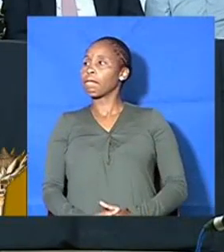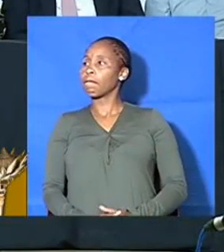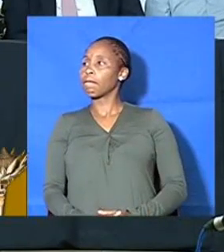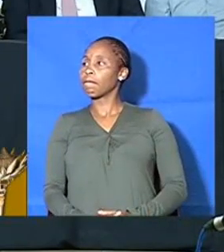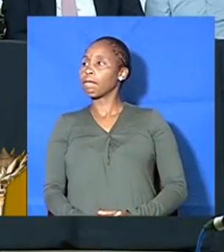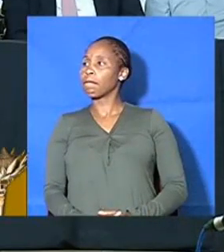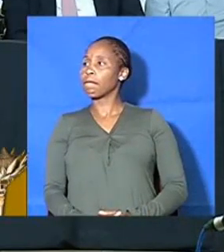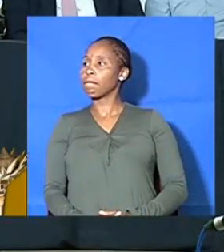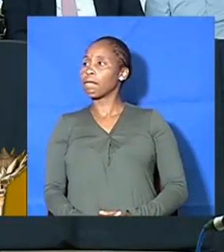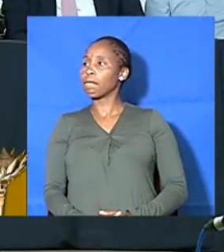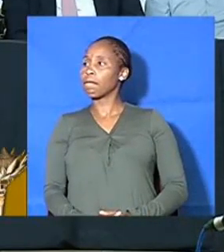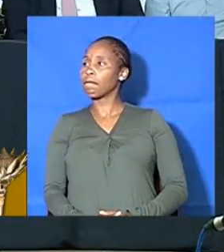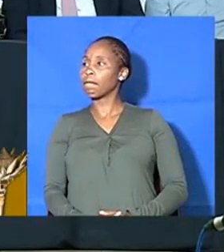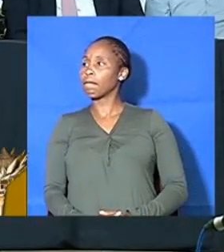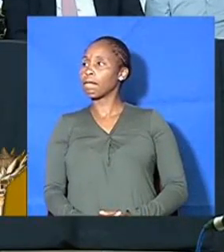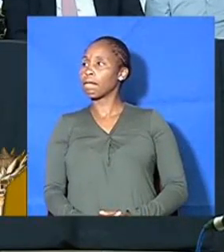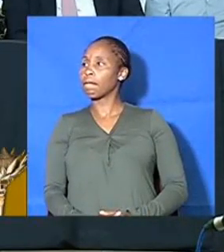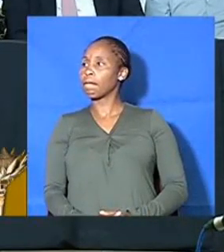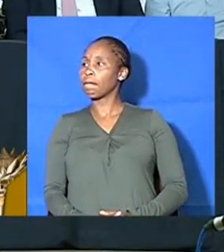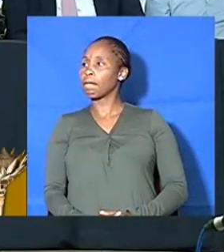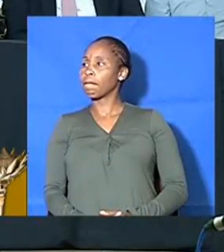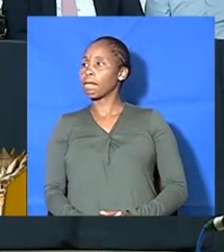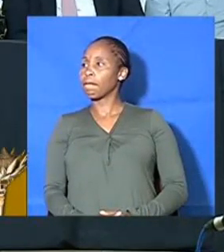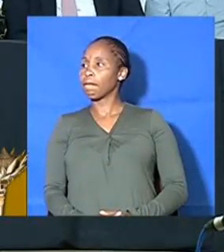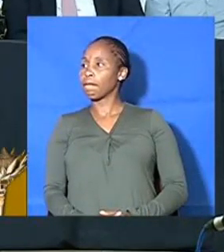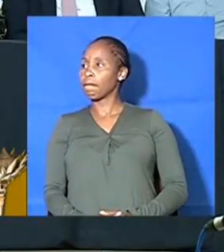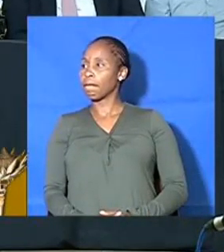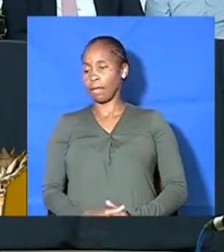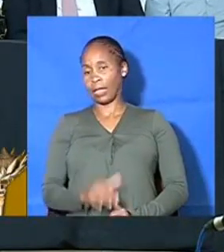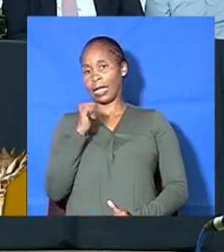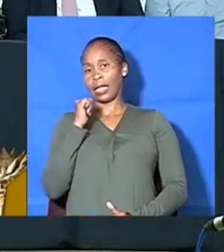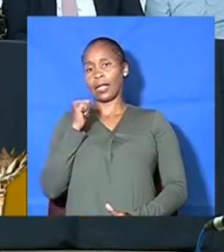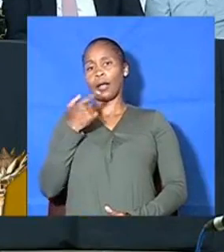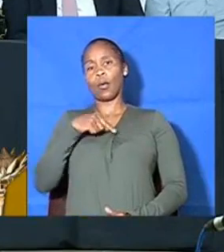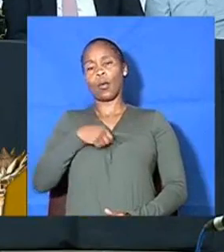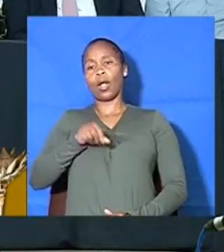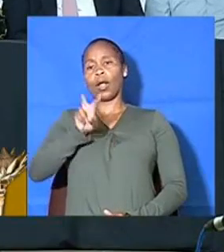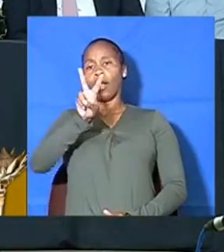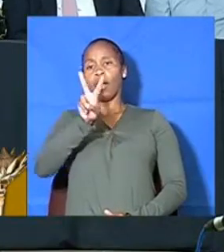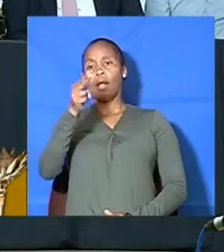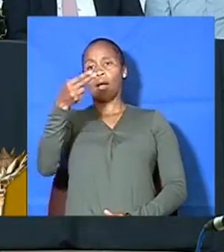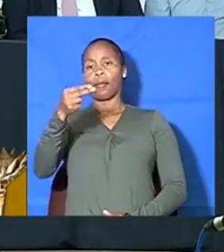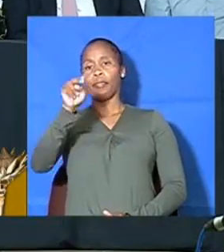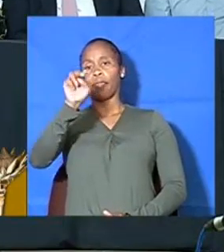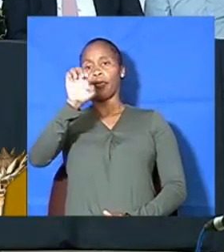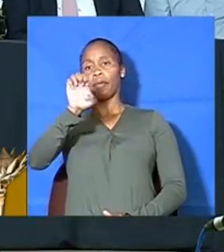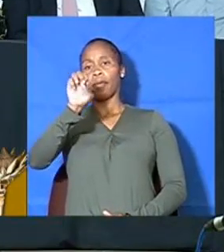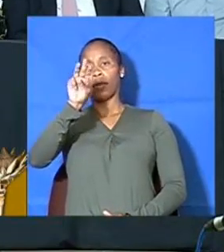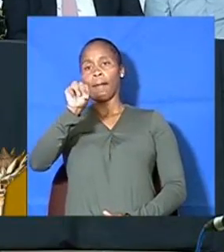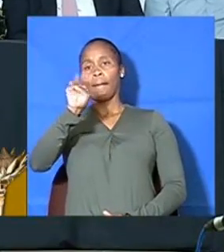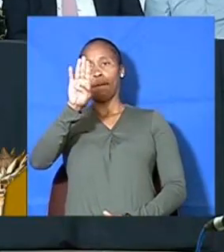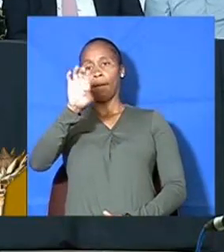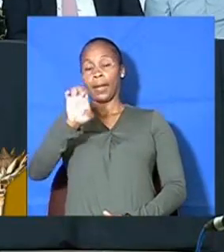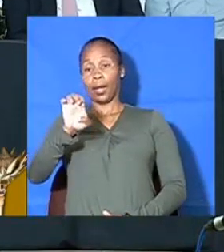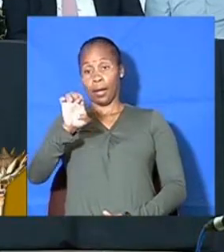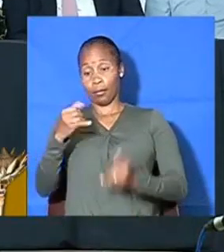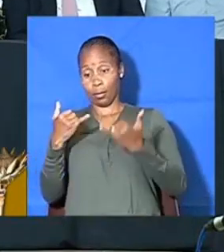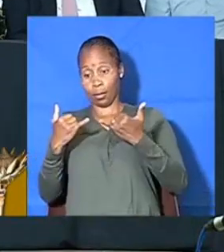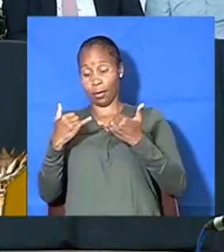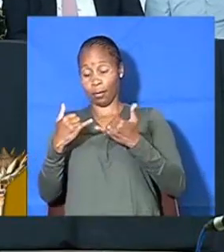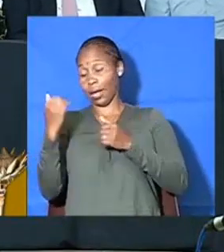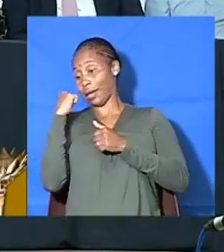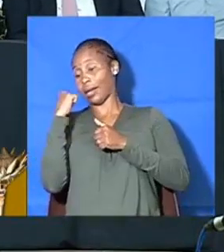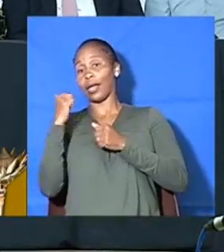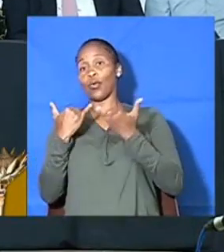maybe we will reflect on those during the course of the day. I have forgotten to also